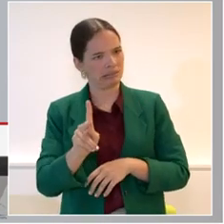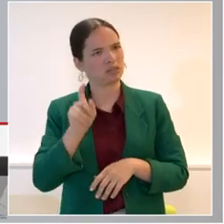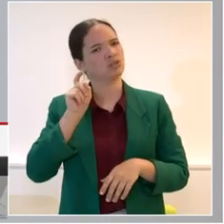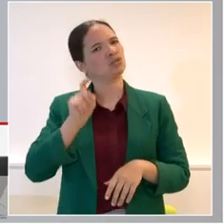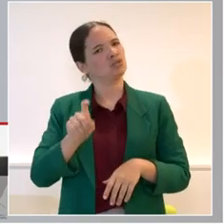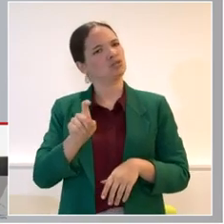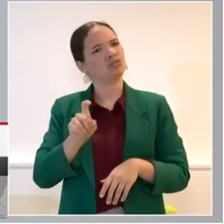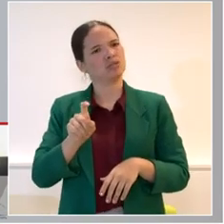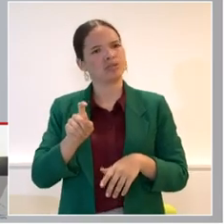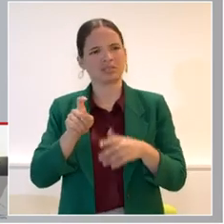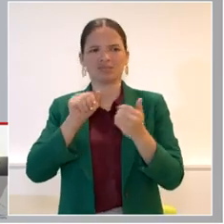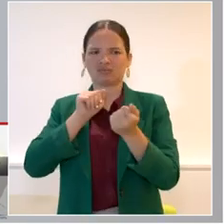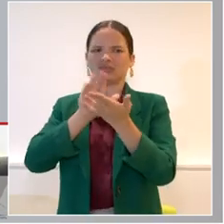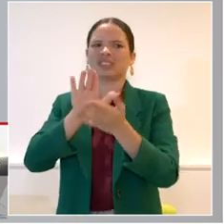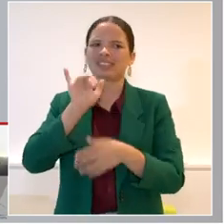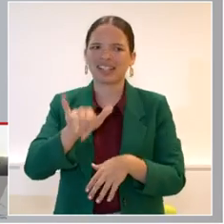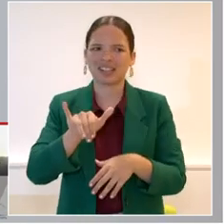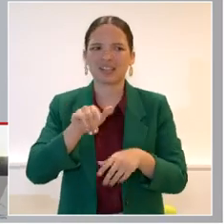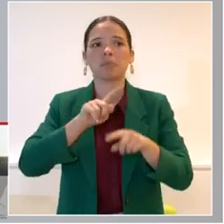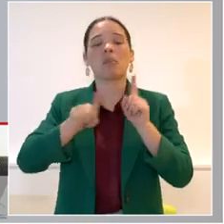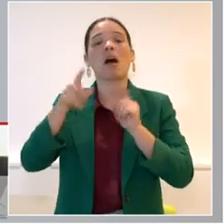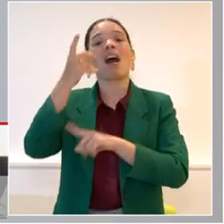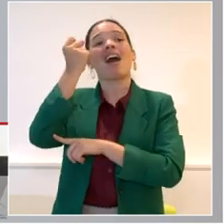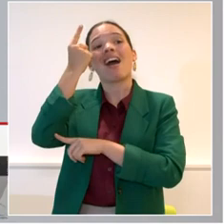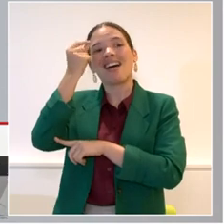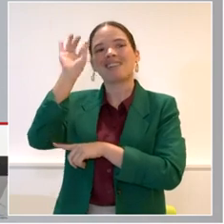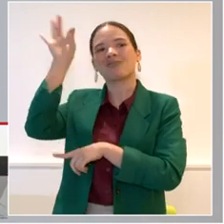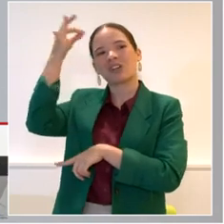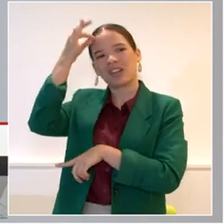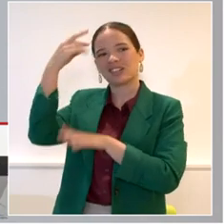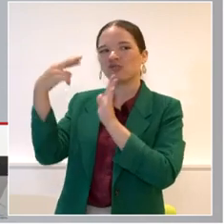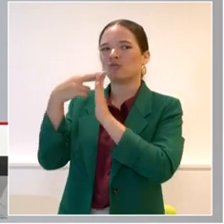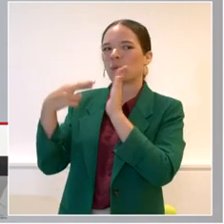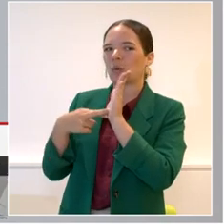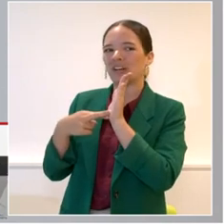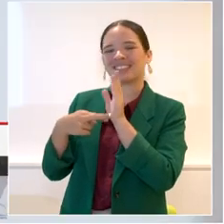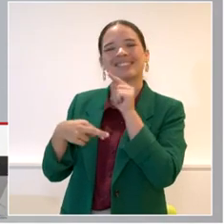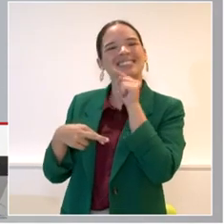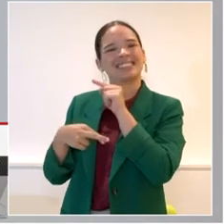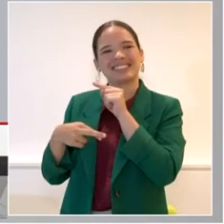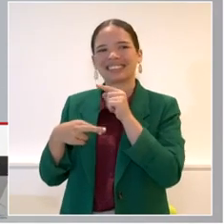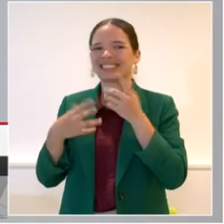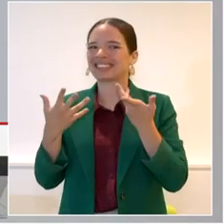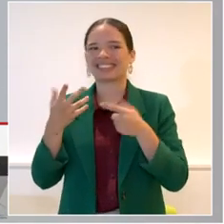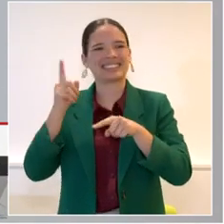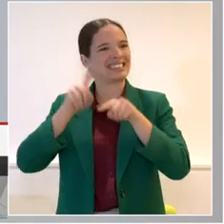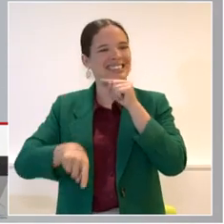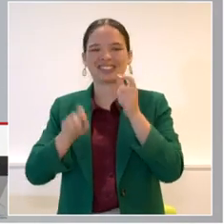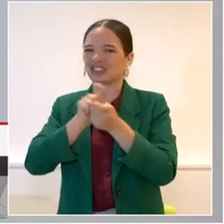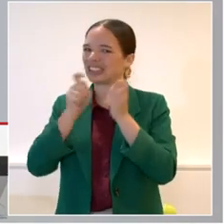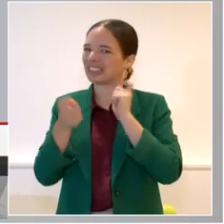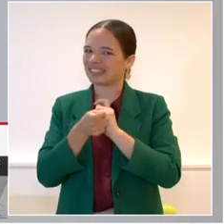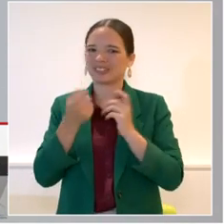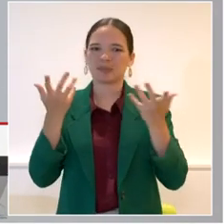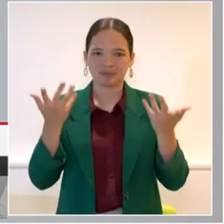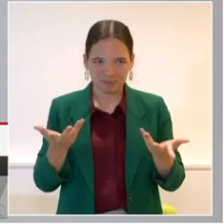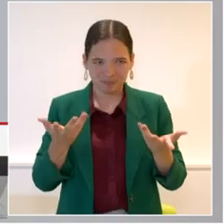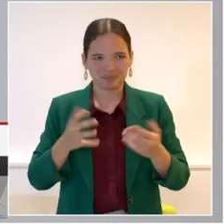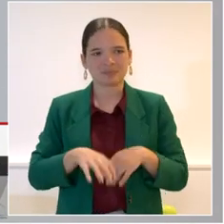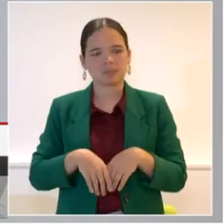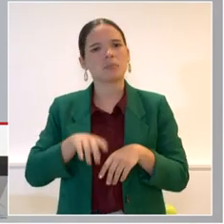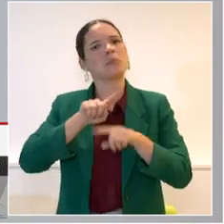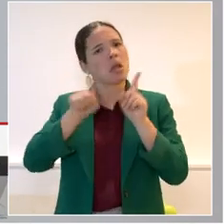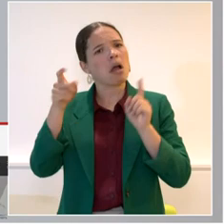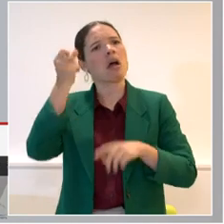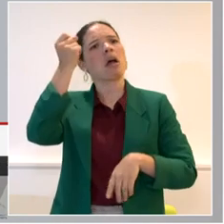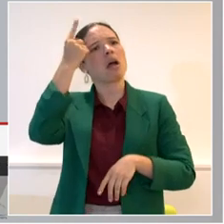rules around eligibility for benefits, but we can and we are creating a new program that helps fill that gap.